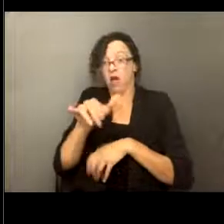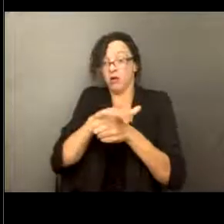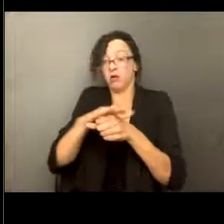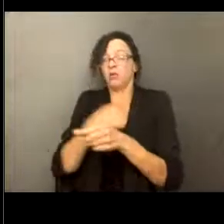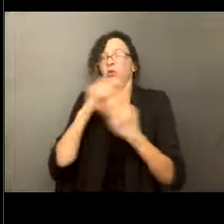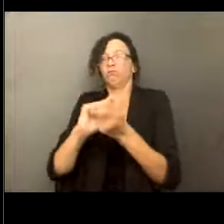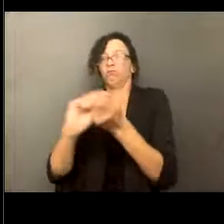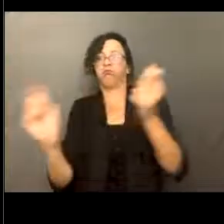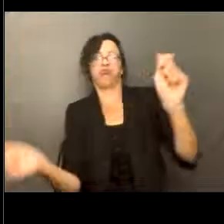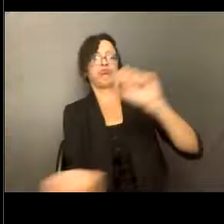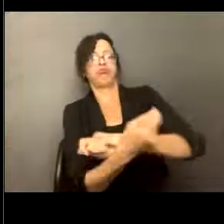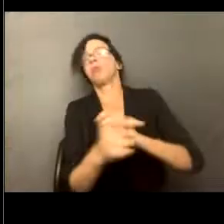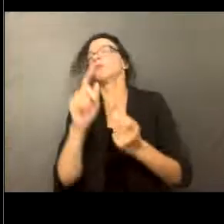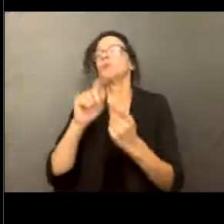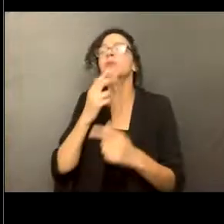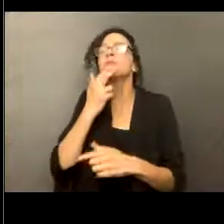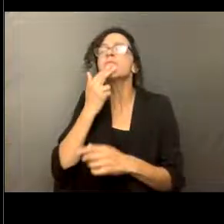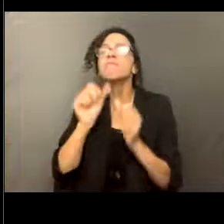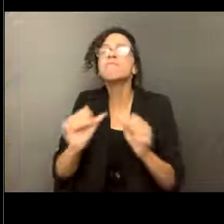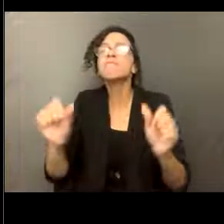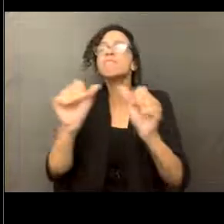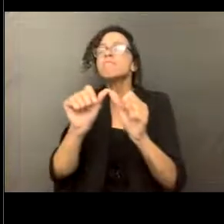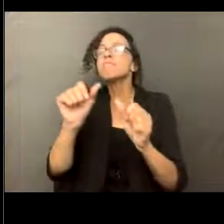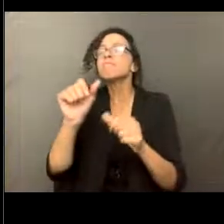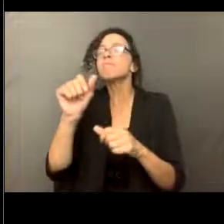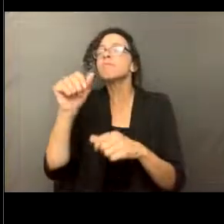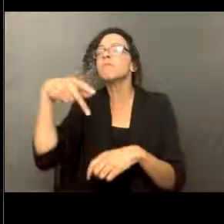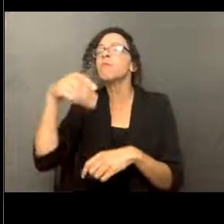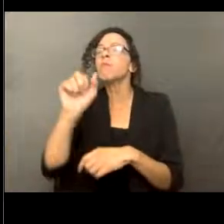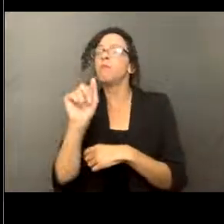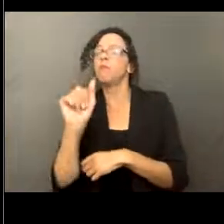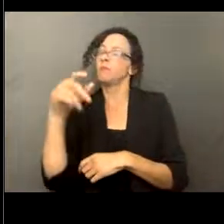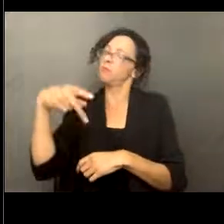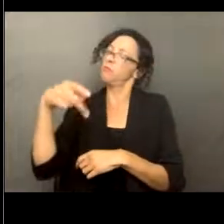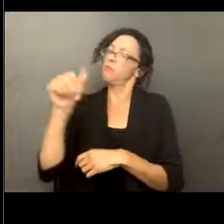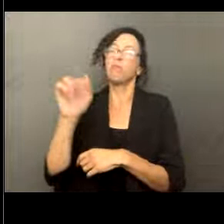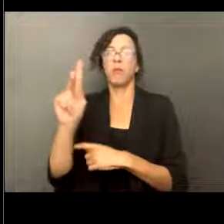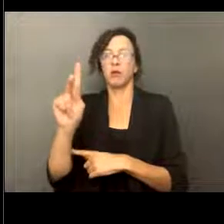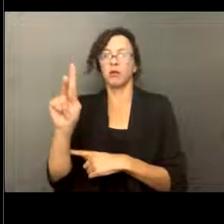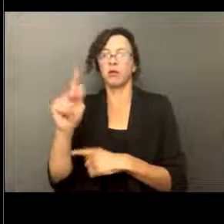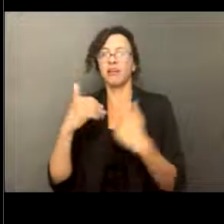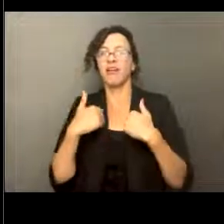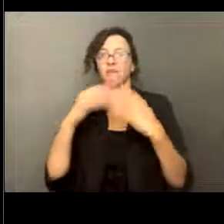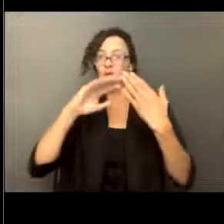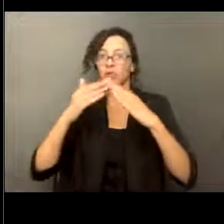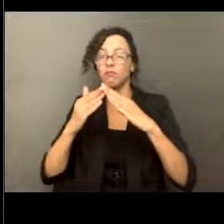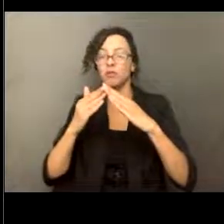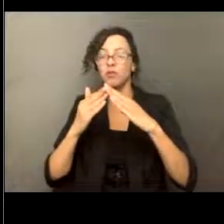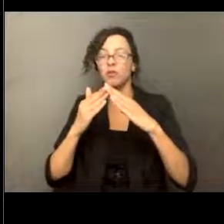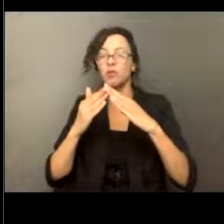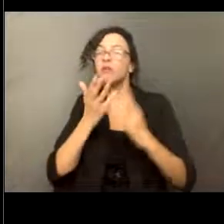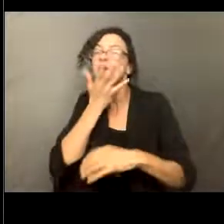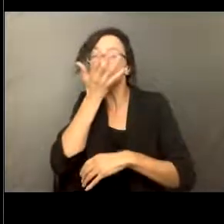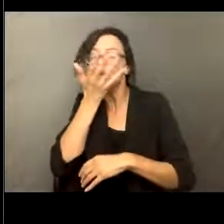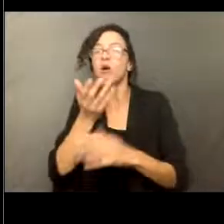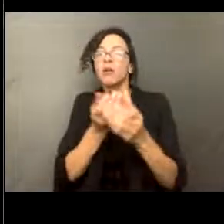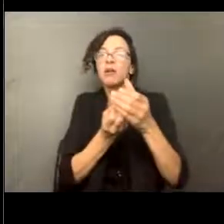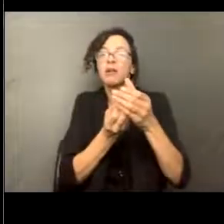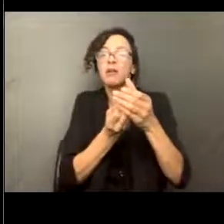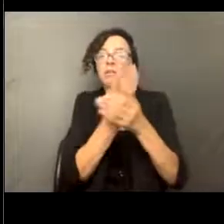the community now, they actually have a community garden there, and they're able to go and rest and reflect. And it's just